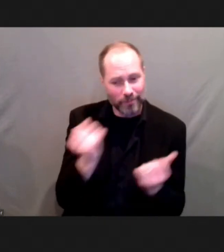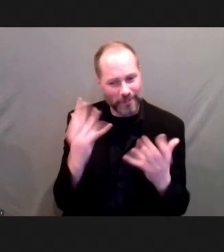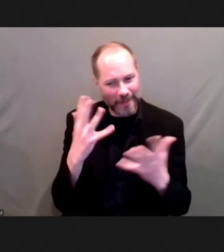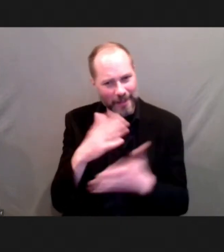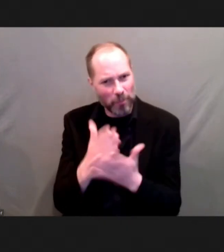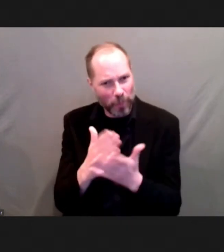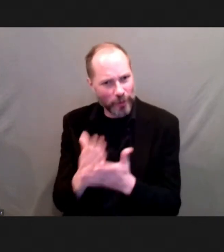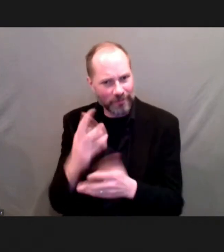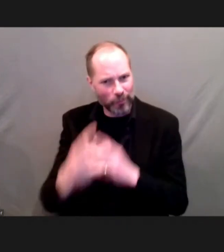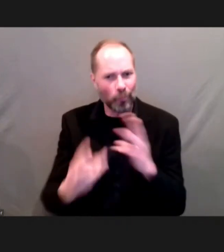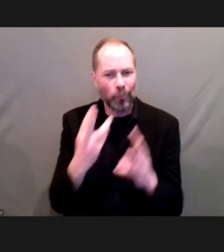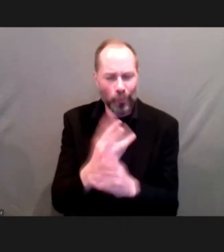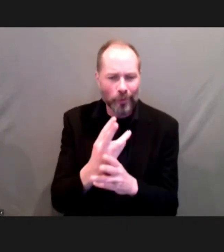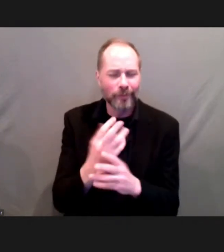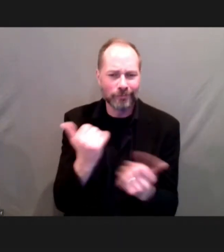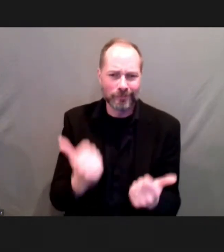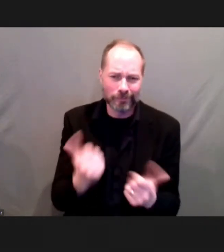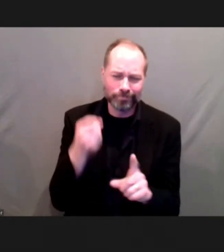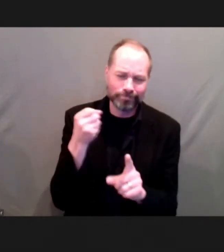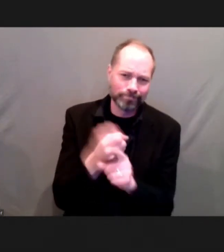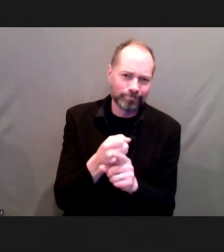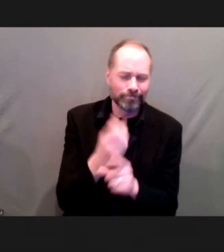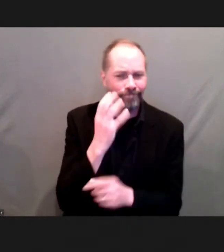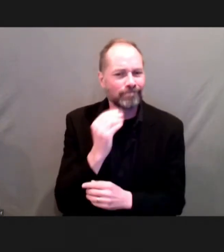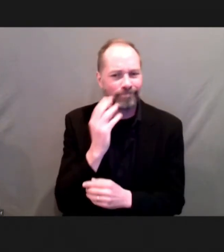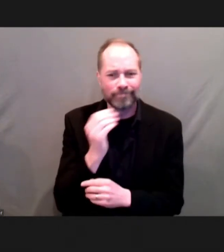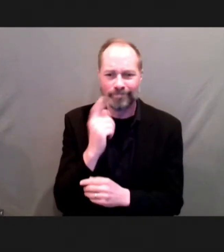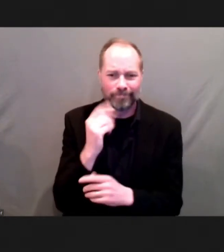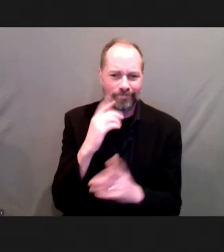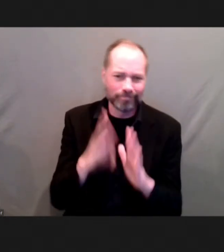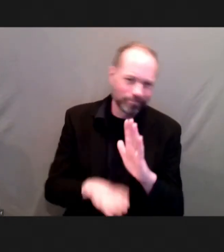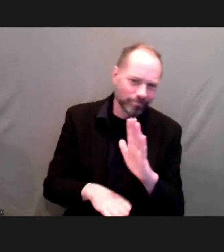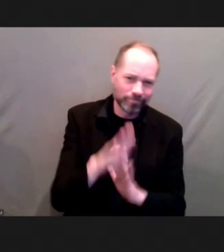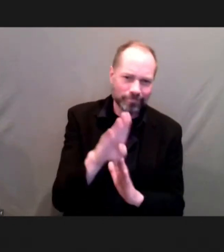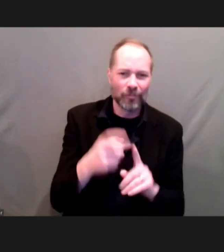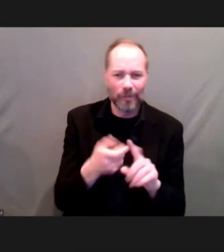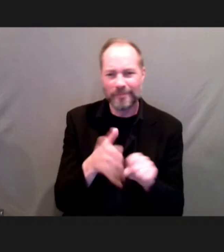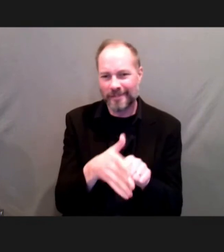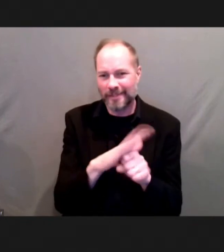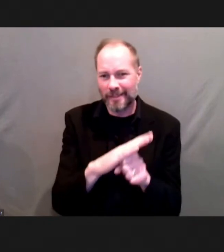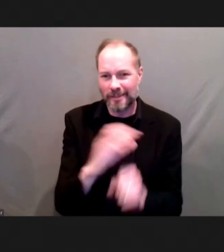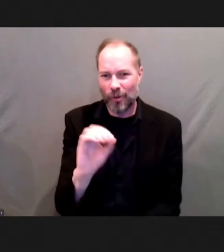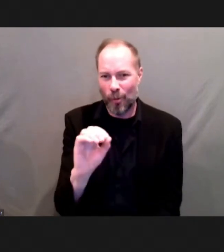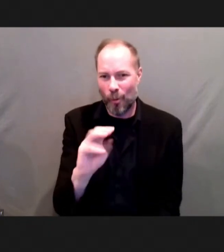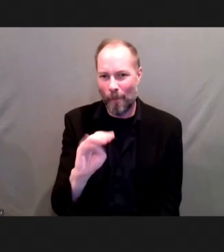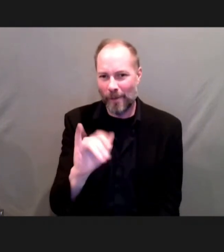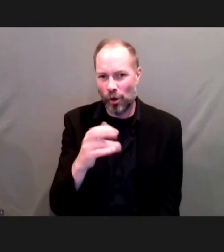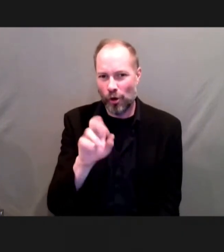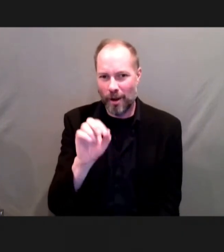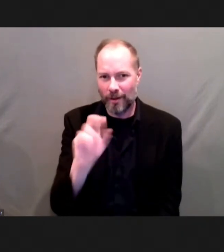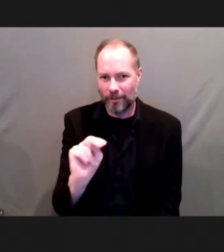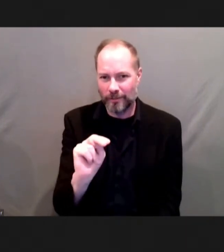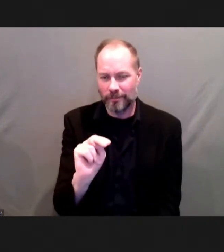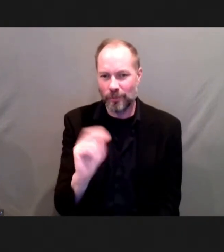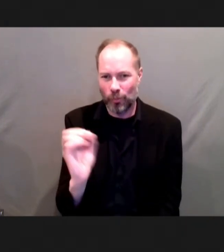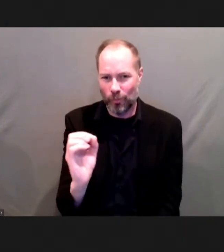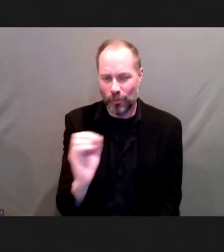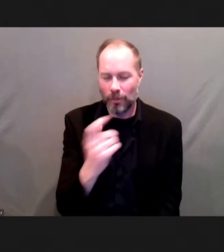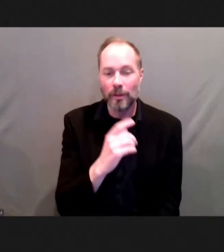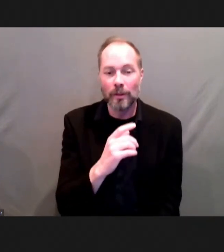are experiencing a major infection increase from the Omicron variant. Just to give you an idea of